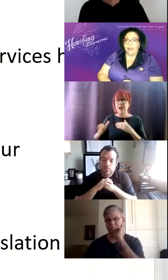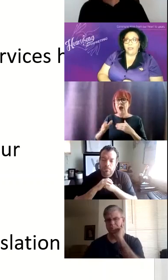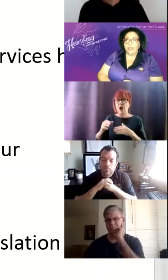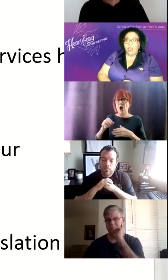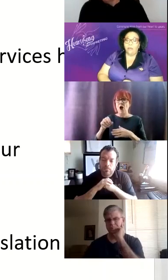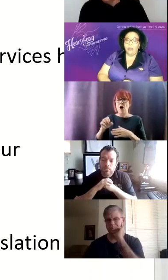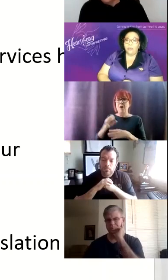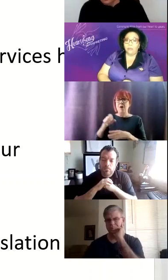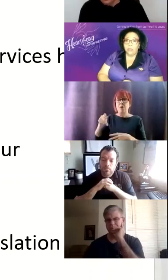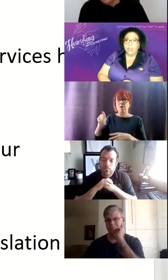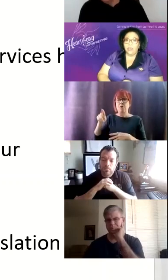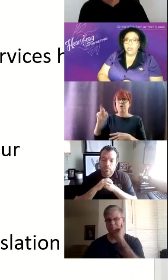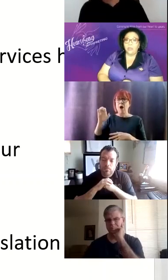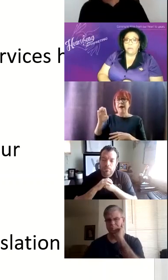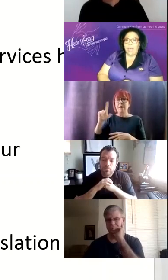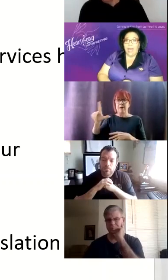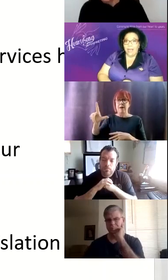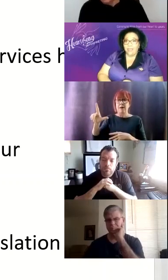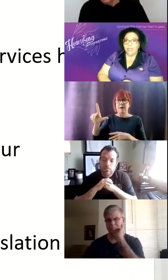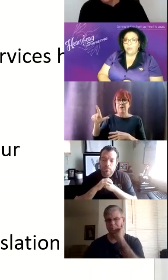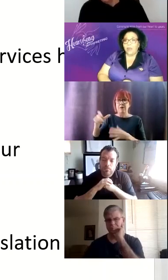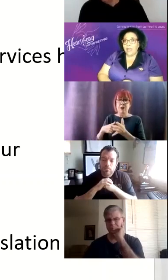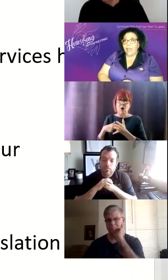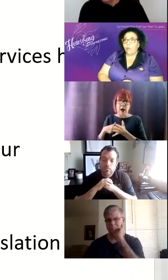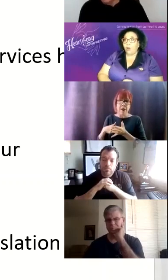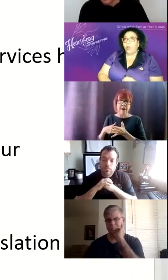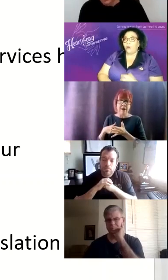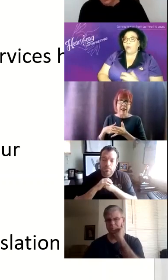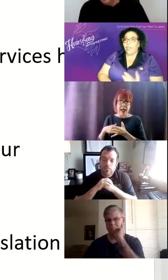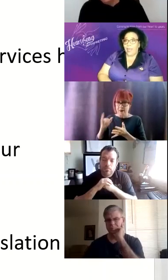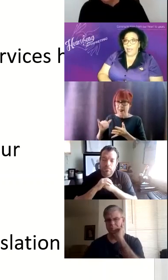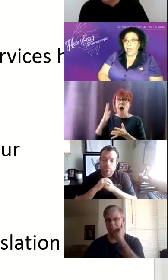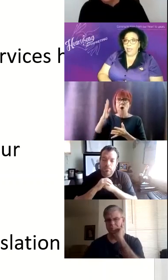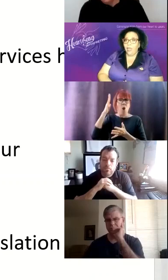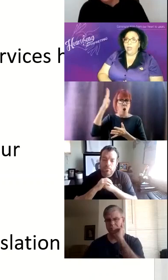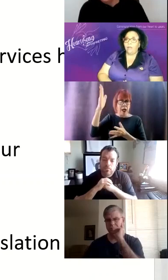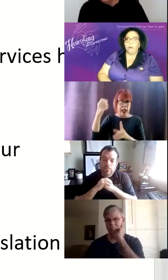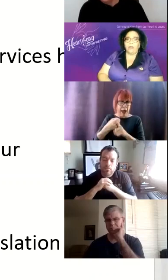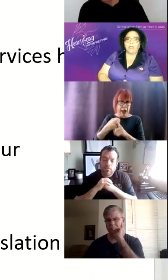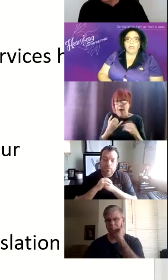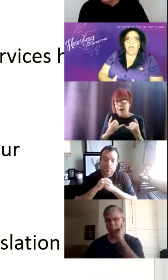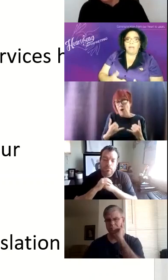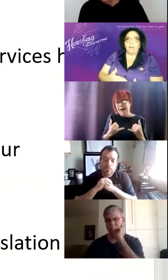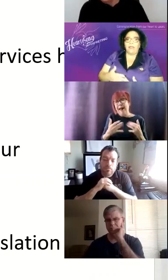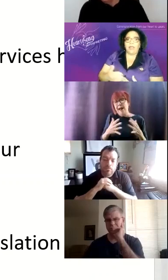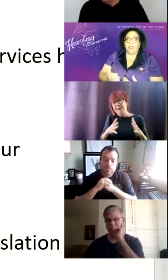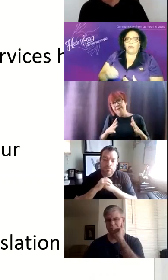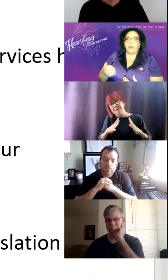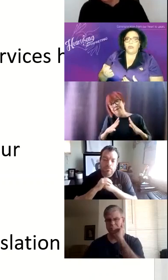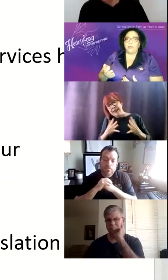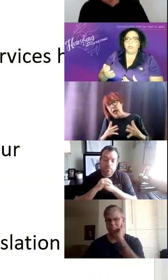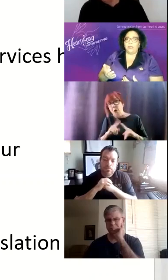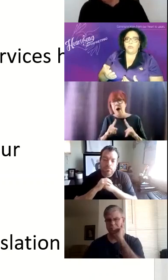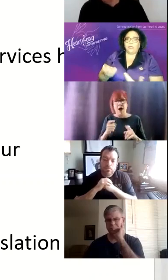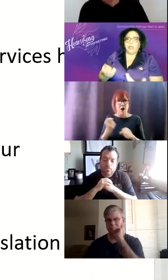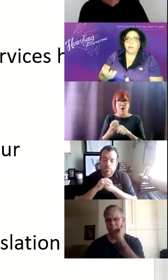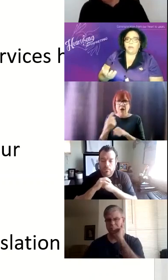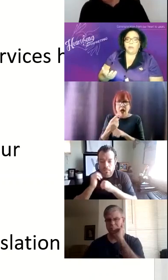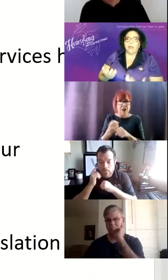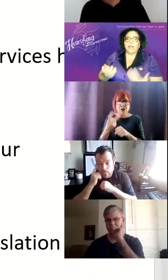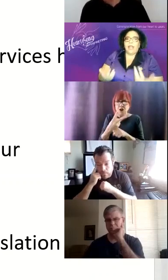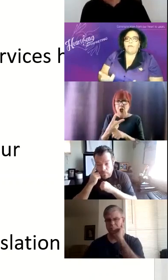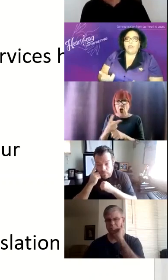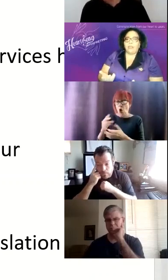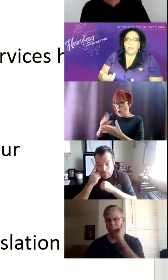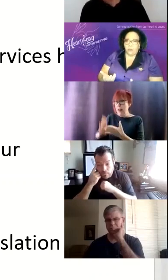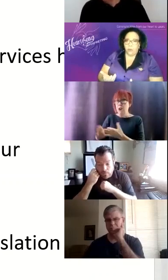that in the long run is really going to impact us. Right now we're okay, but what's going to happen in the next year or two when these students come up to